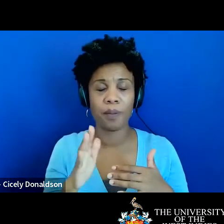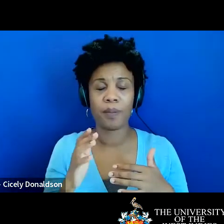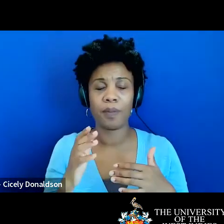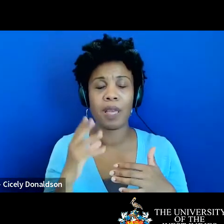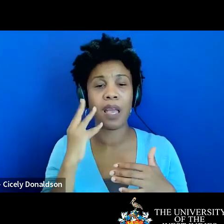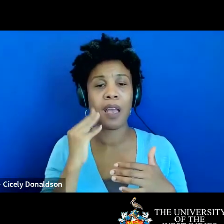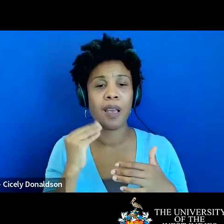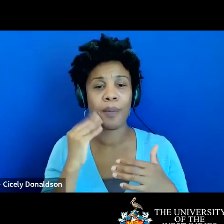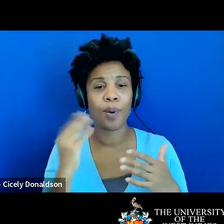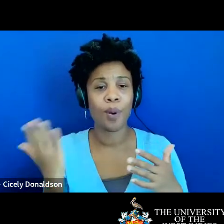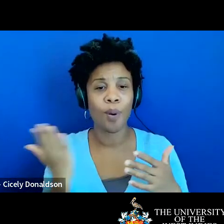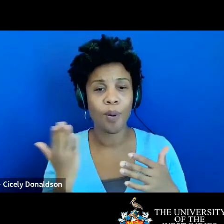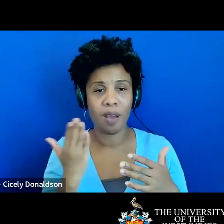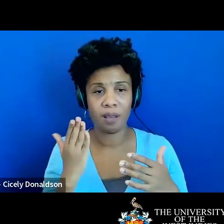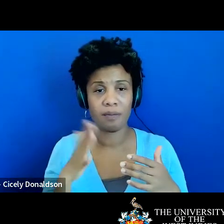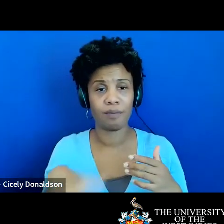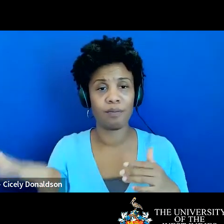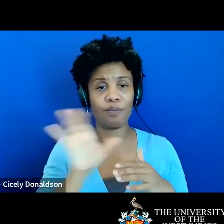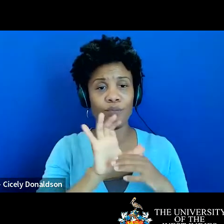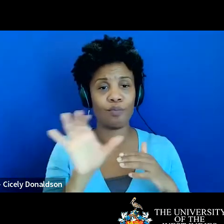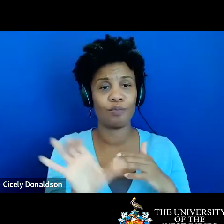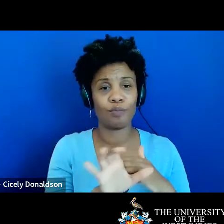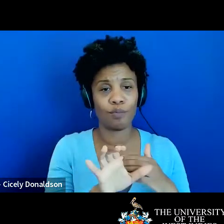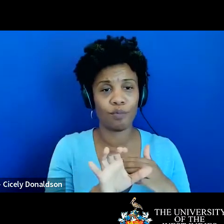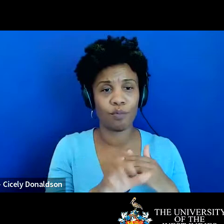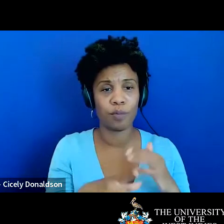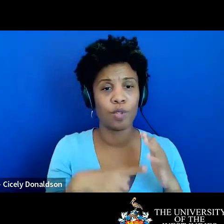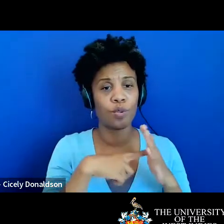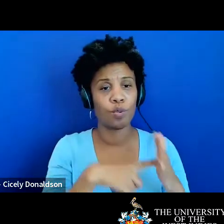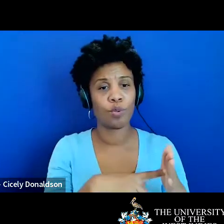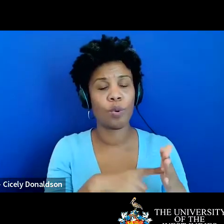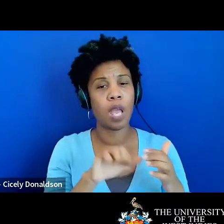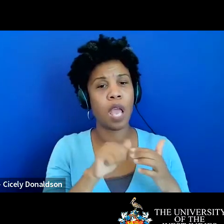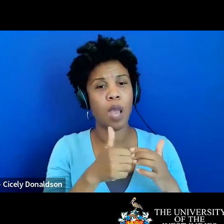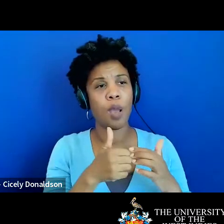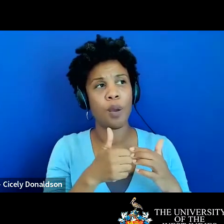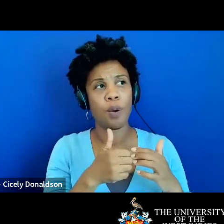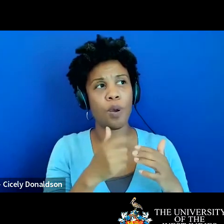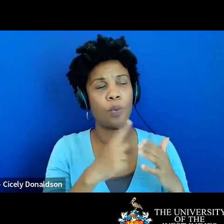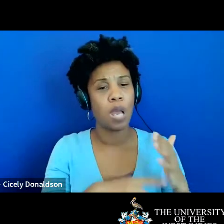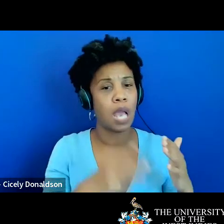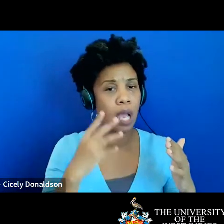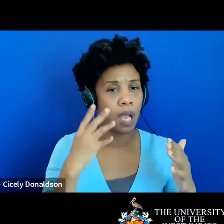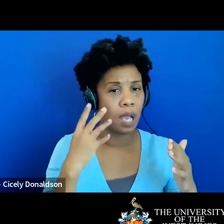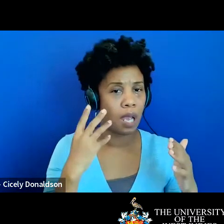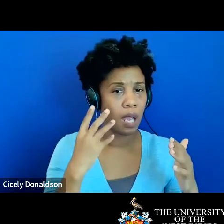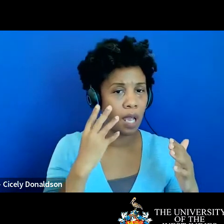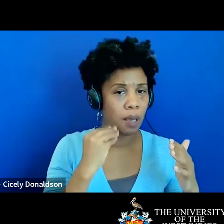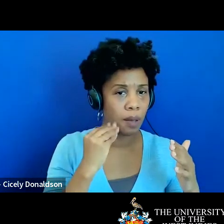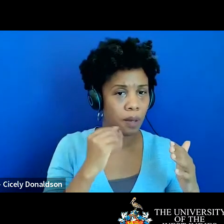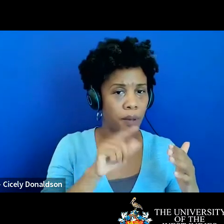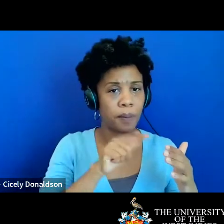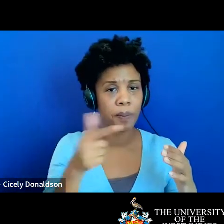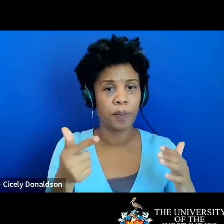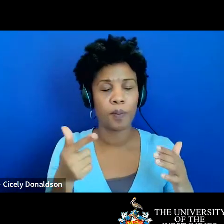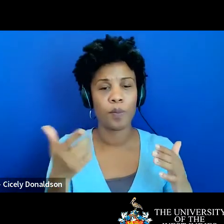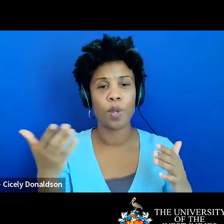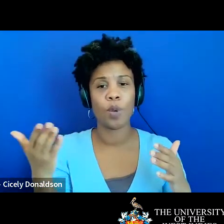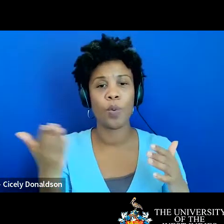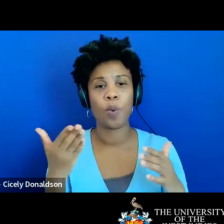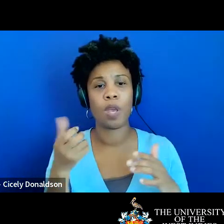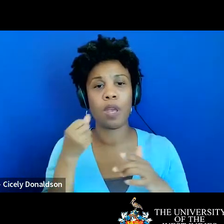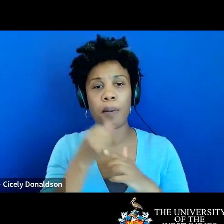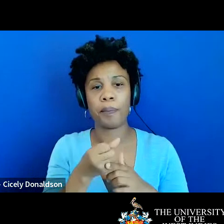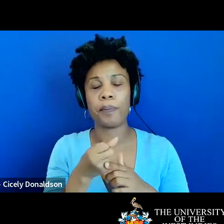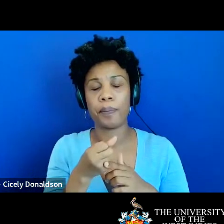recommendations, as well as outline their dreams and aspirations going forward. Now, we will start with Ms. Jessica Jacoby from